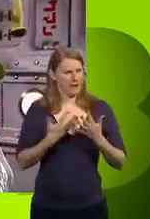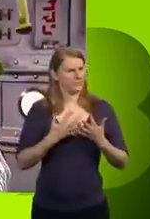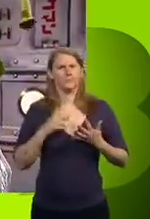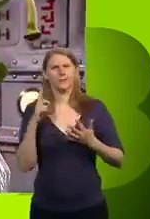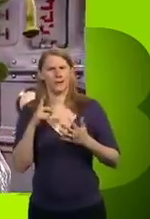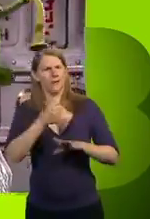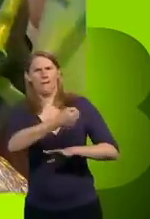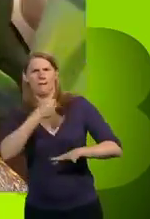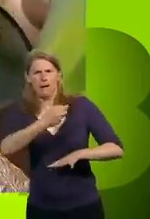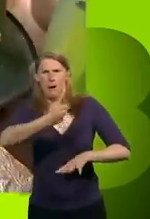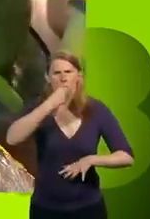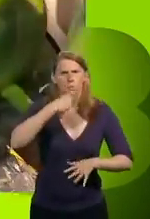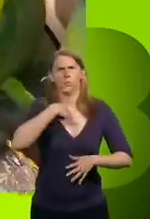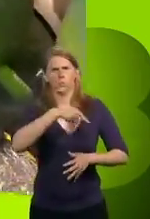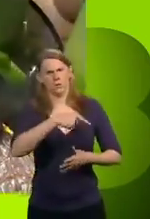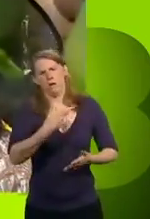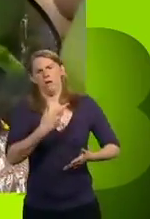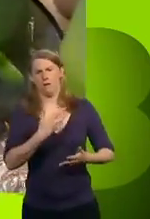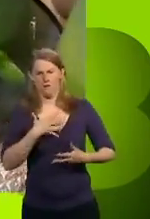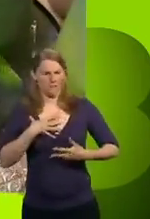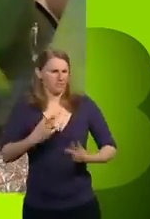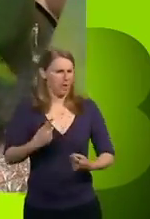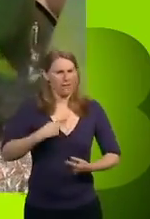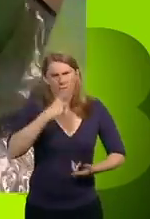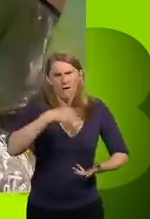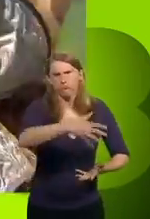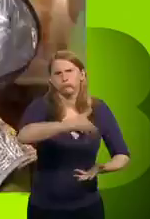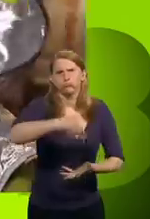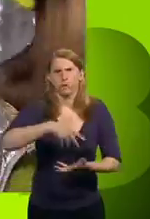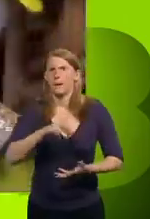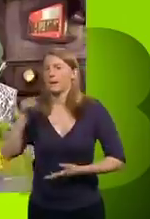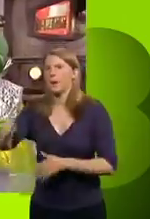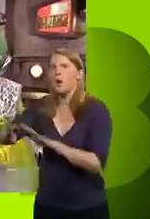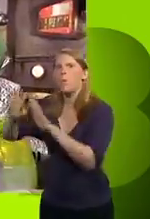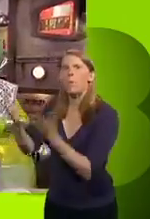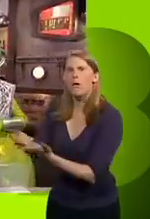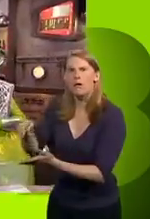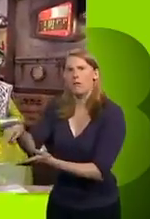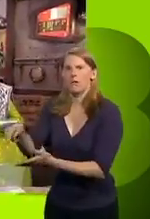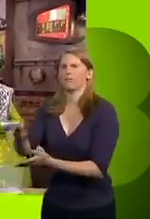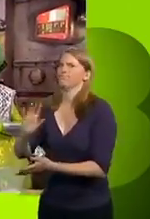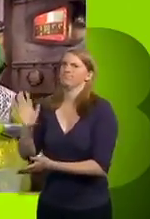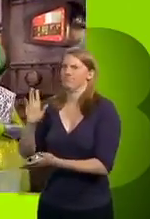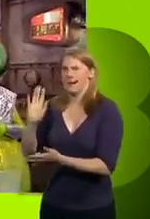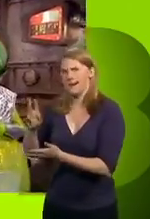help ourselves to whatever we want. But on Earth, they have to pay for everything with this.